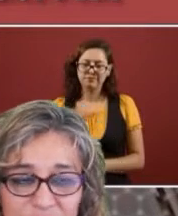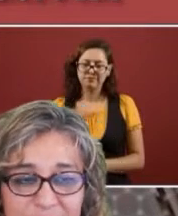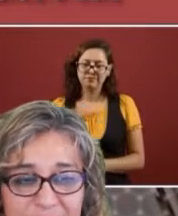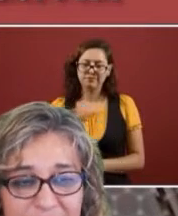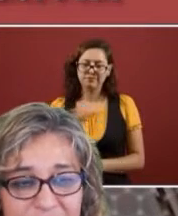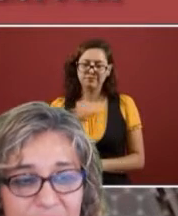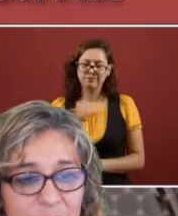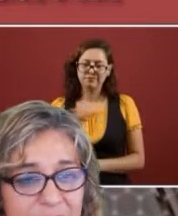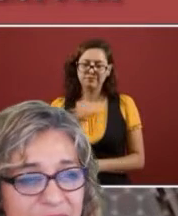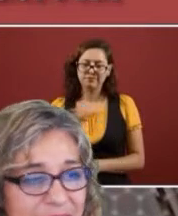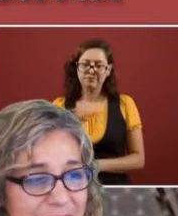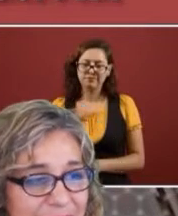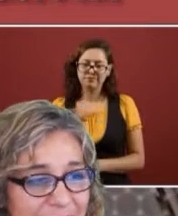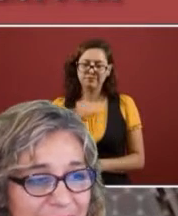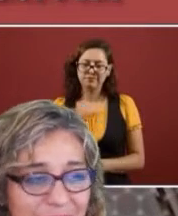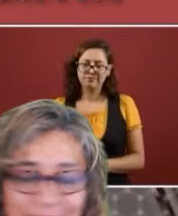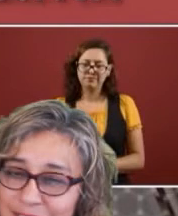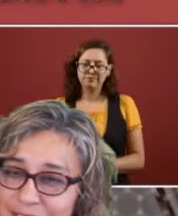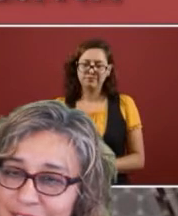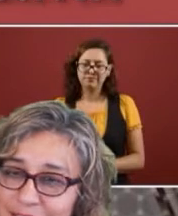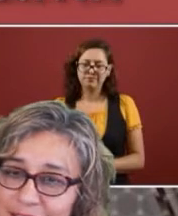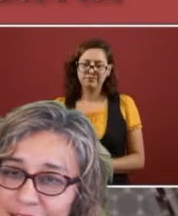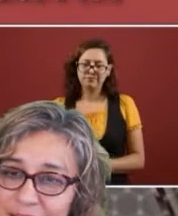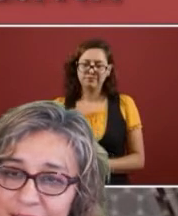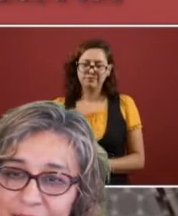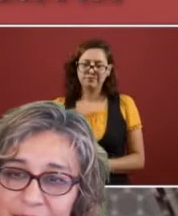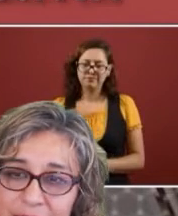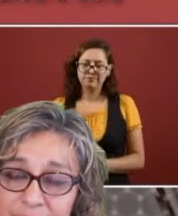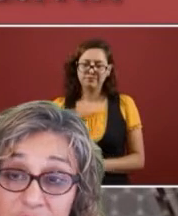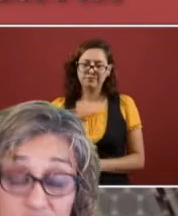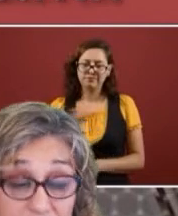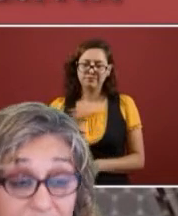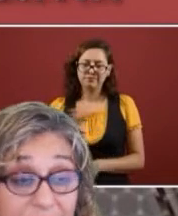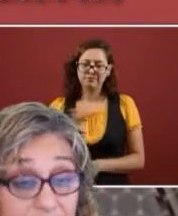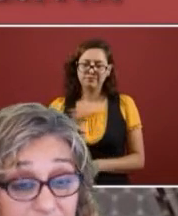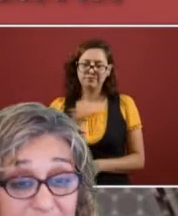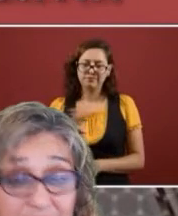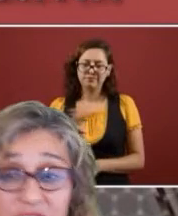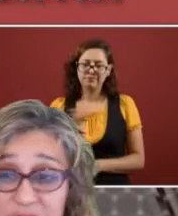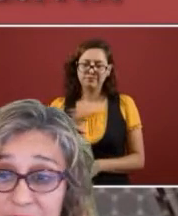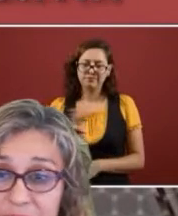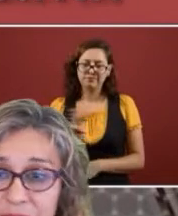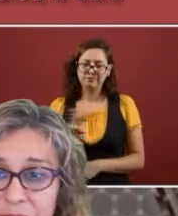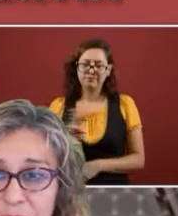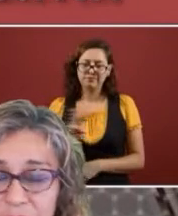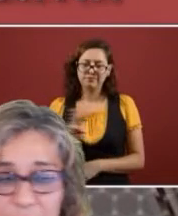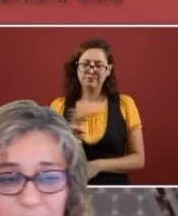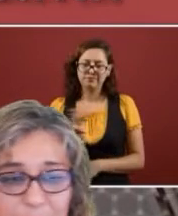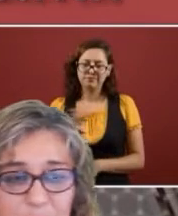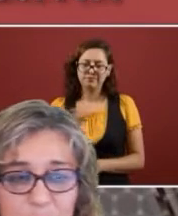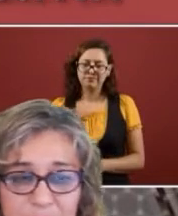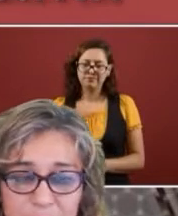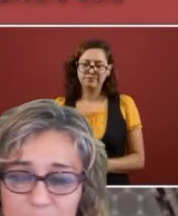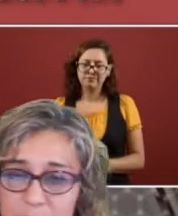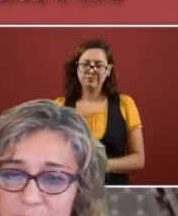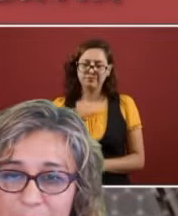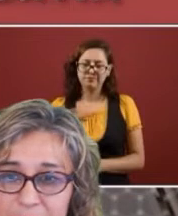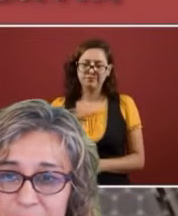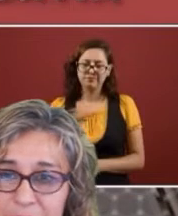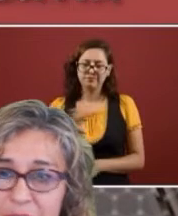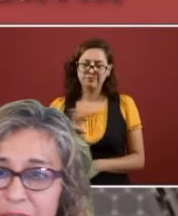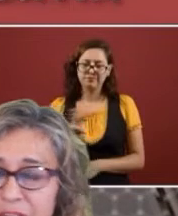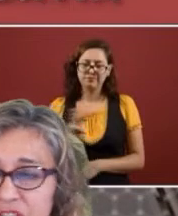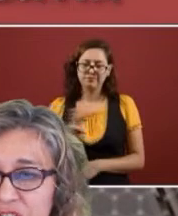So in every one of these areas, they should have had protection for people who informed